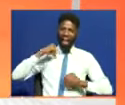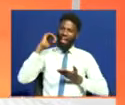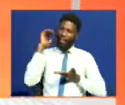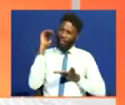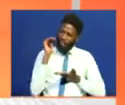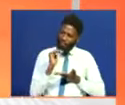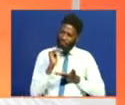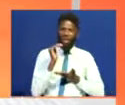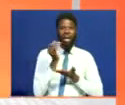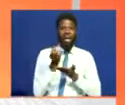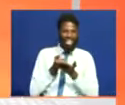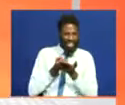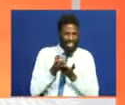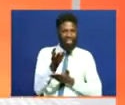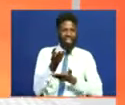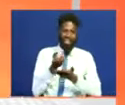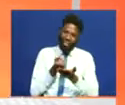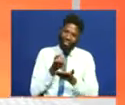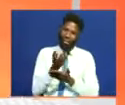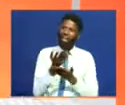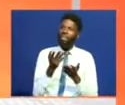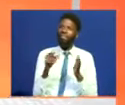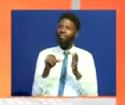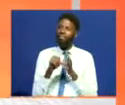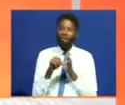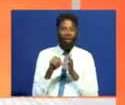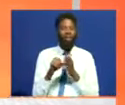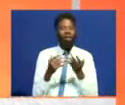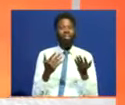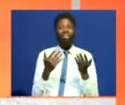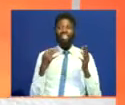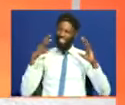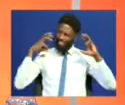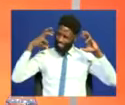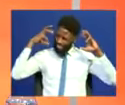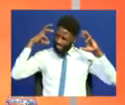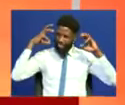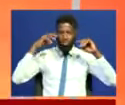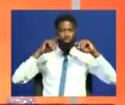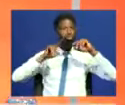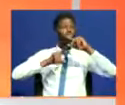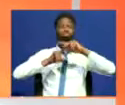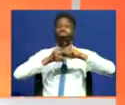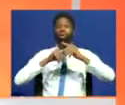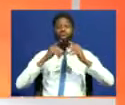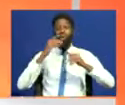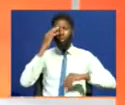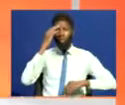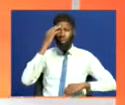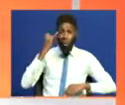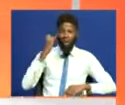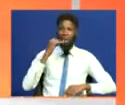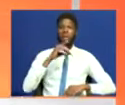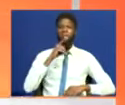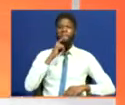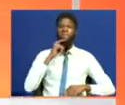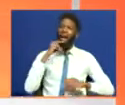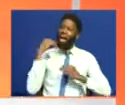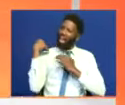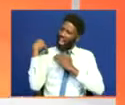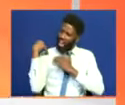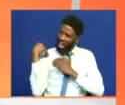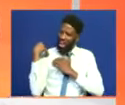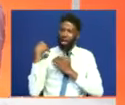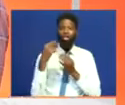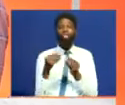up. Pressure piles up, you know, and all this because of the responsibility of the man. But what is the solution? What is the way